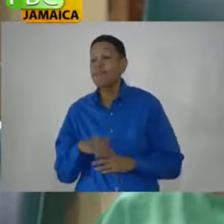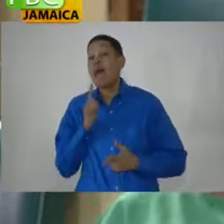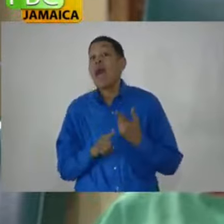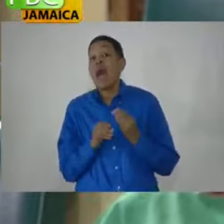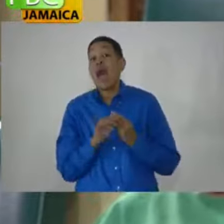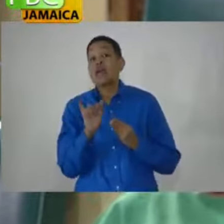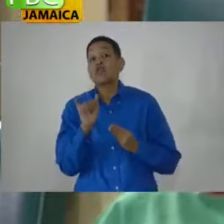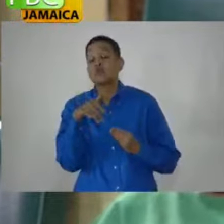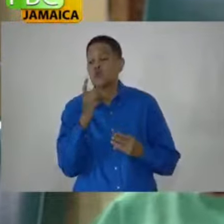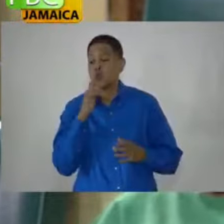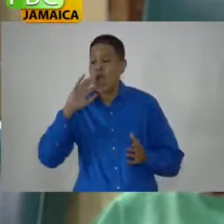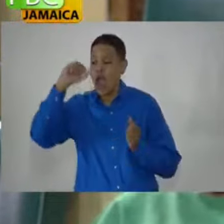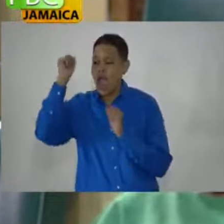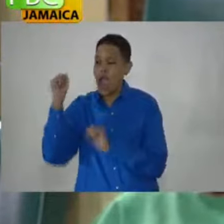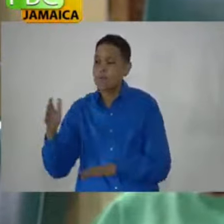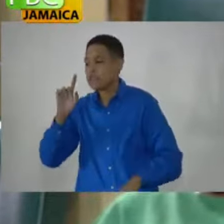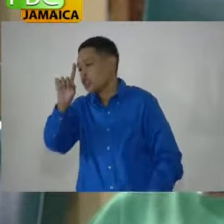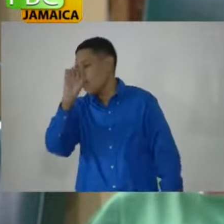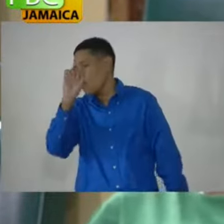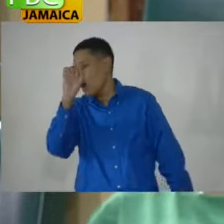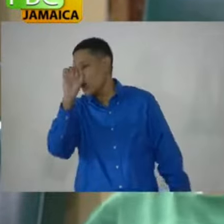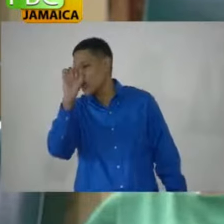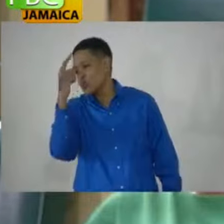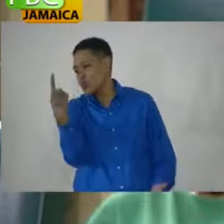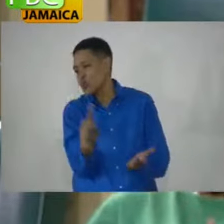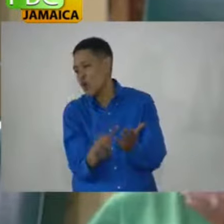also the abolition of